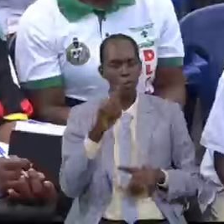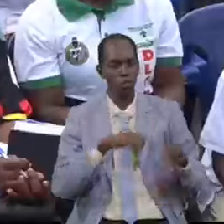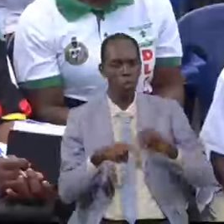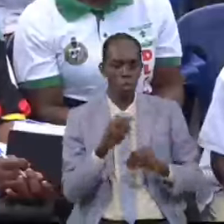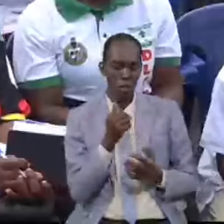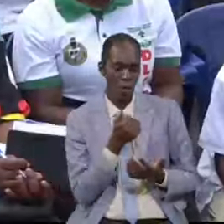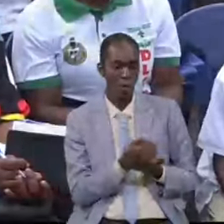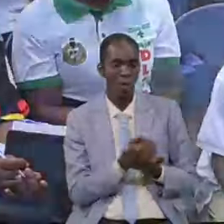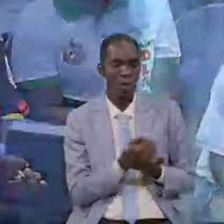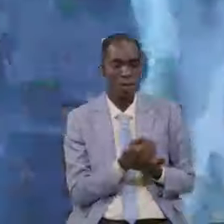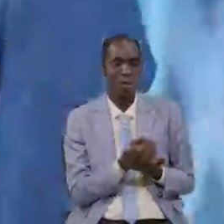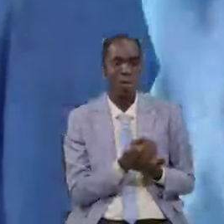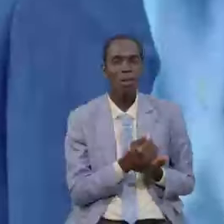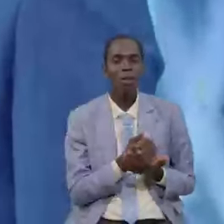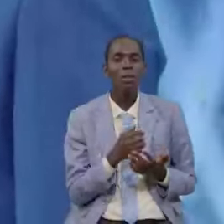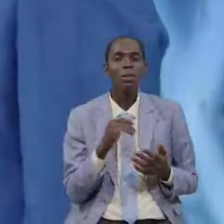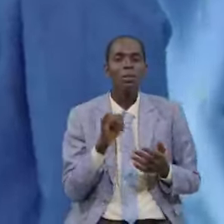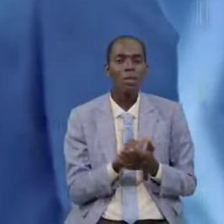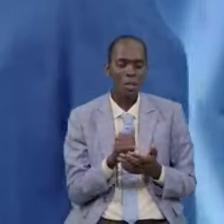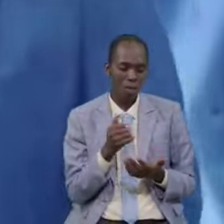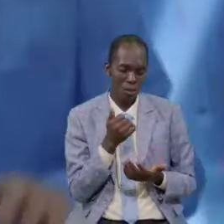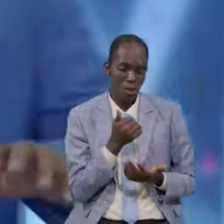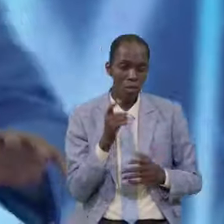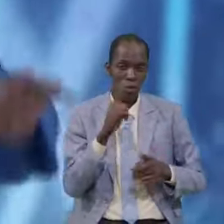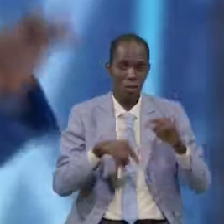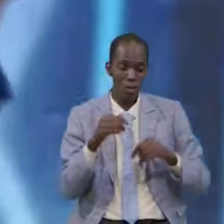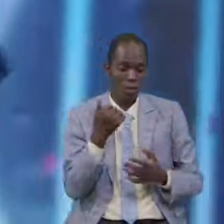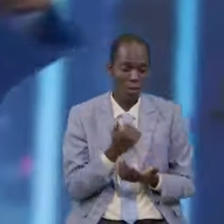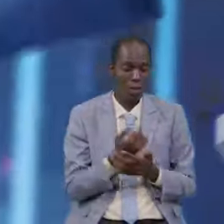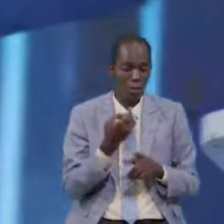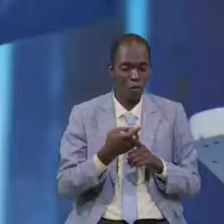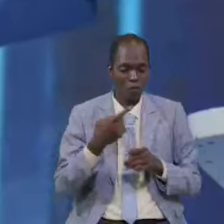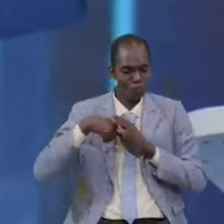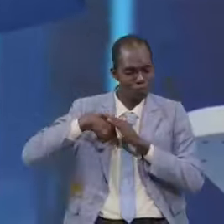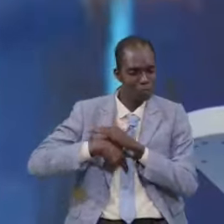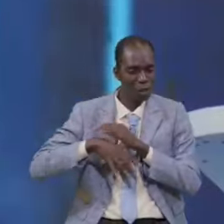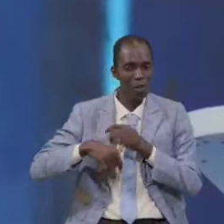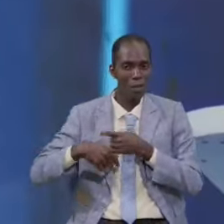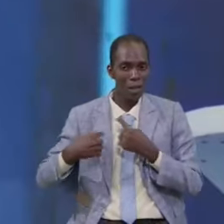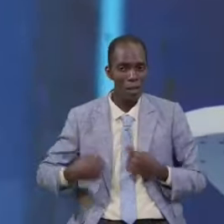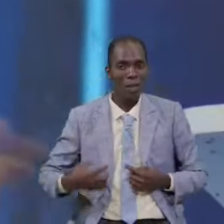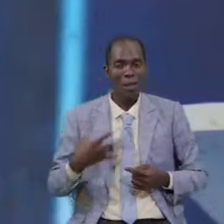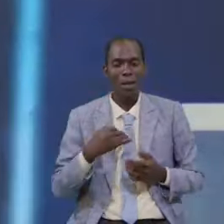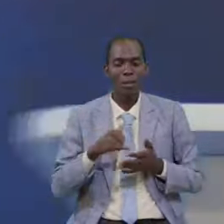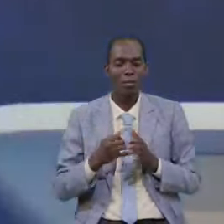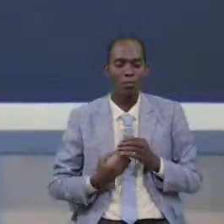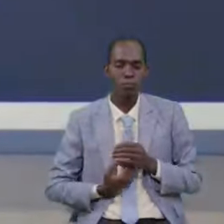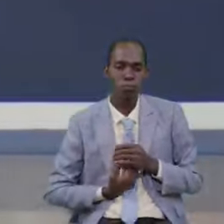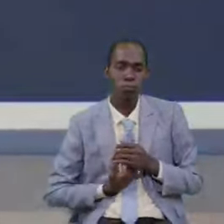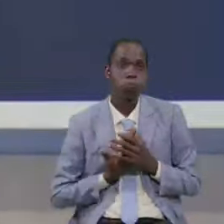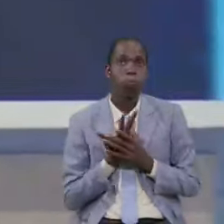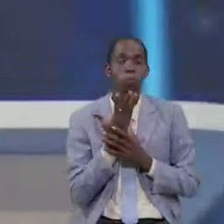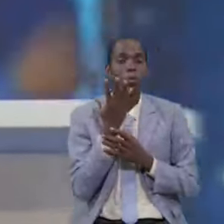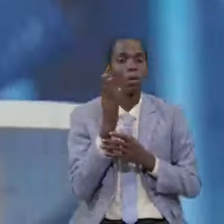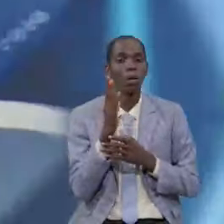from the bottom of your heart, from the depth of your heart, and then it comes out, a loudspeaker will pick it,